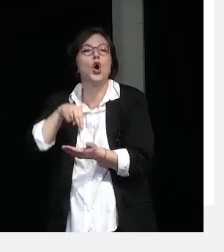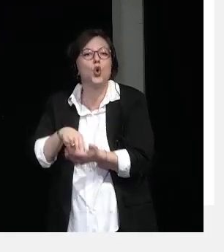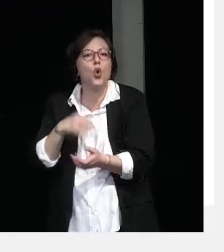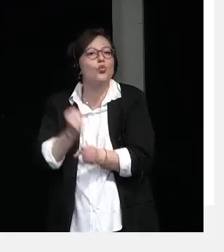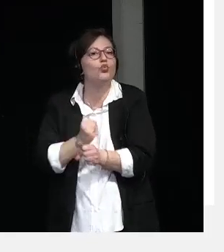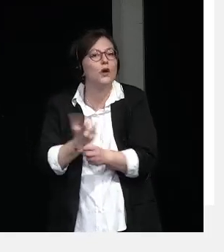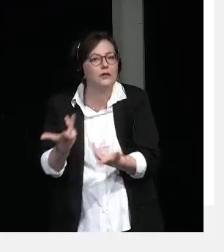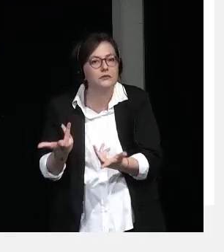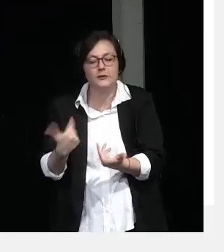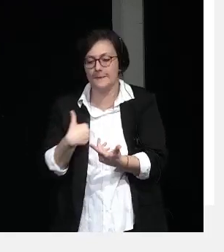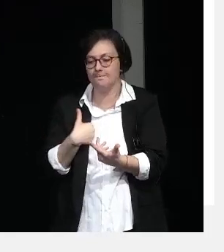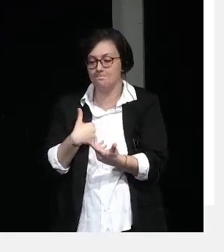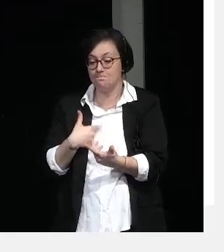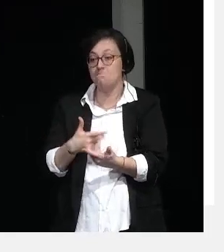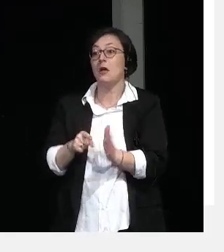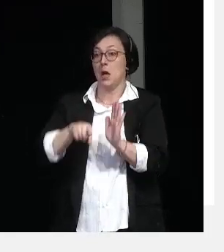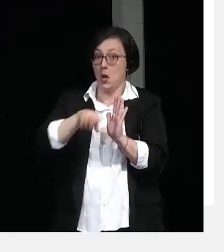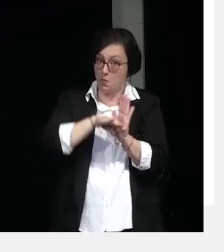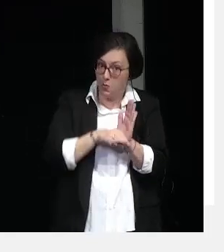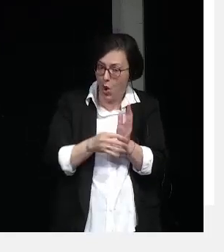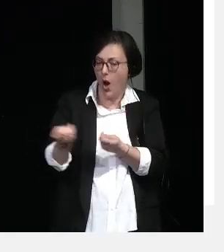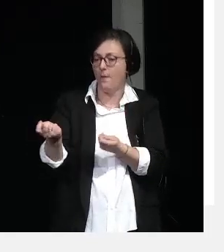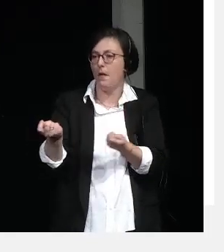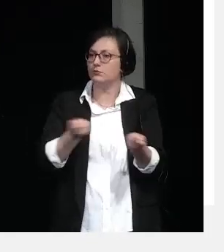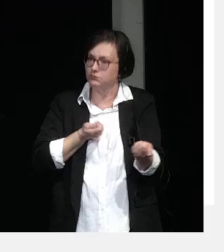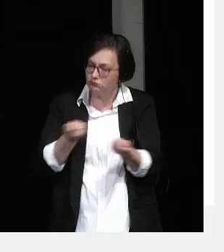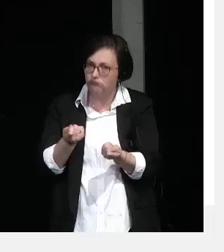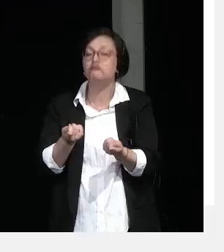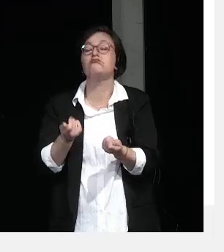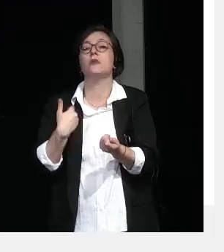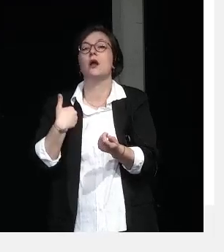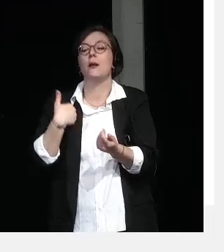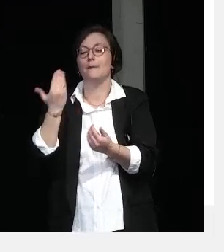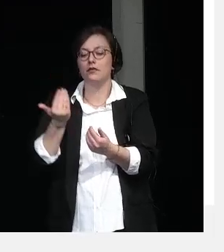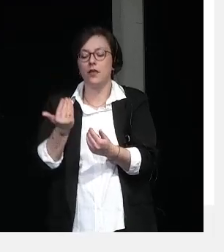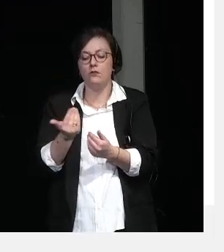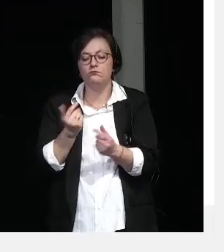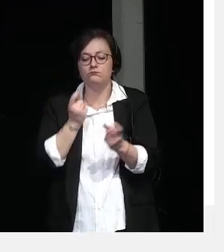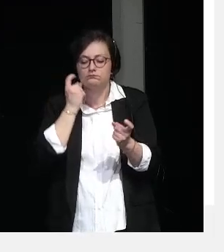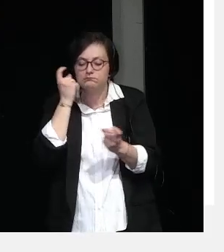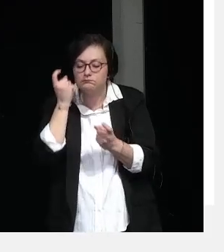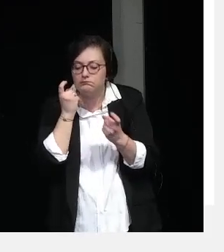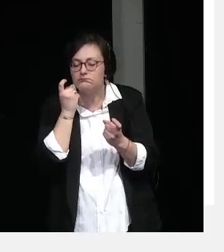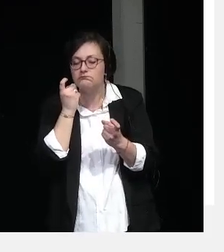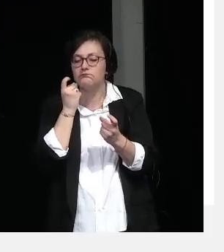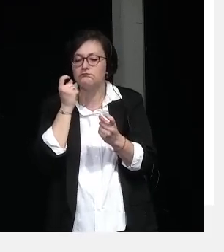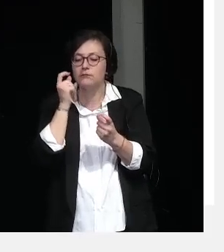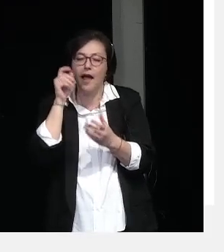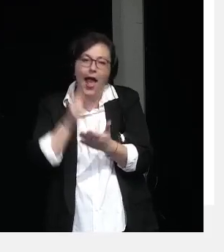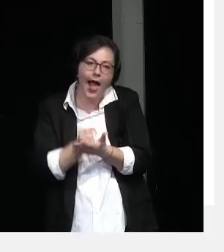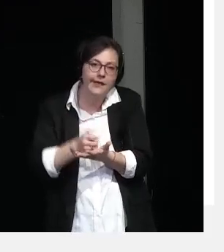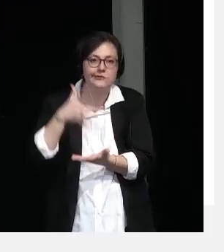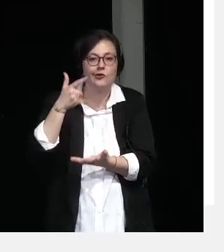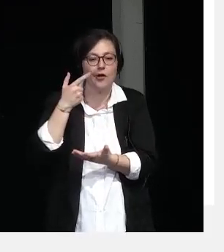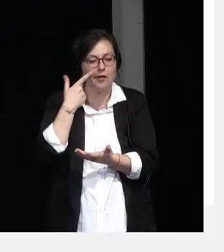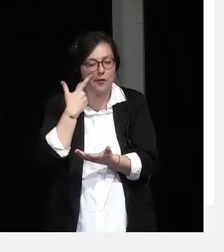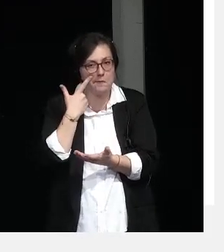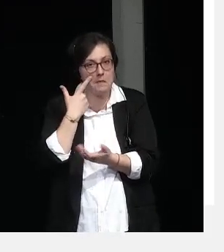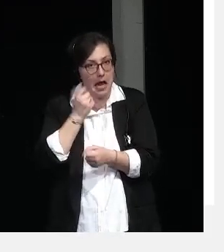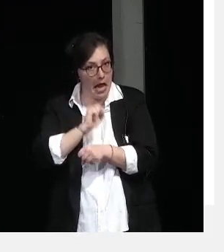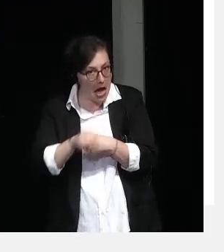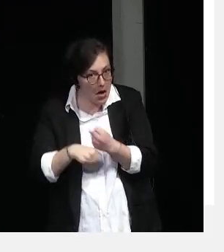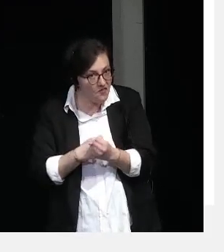Listen to whether you are doing enough, what you can change, and that is not only for your visitors, but for your